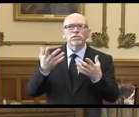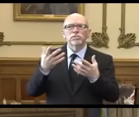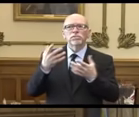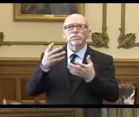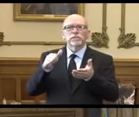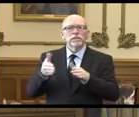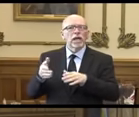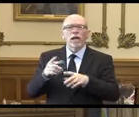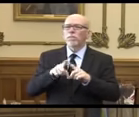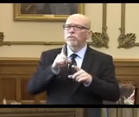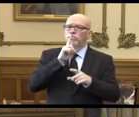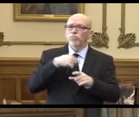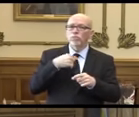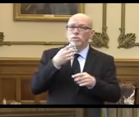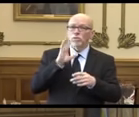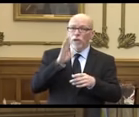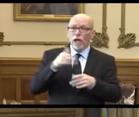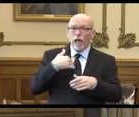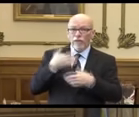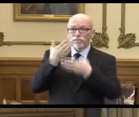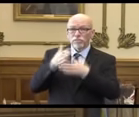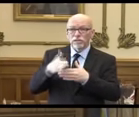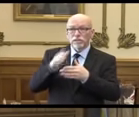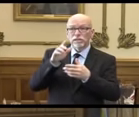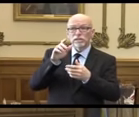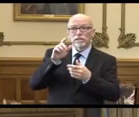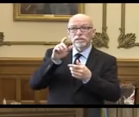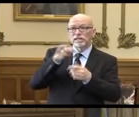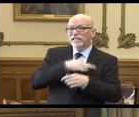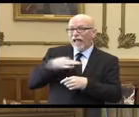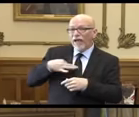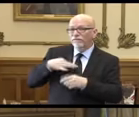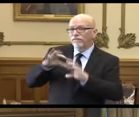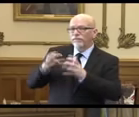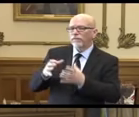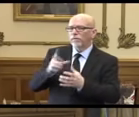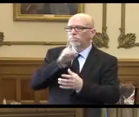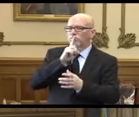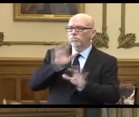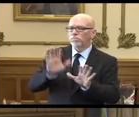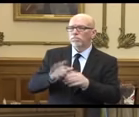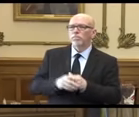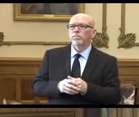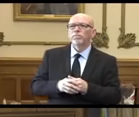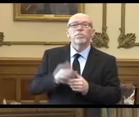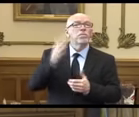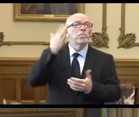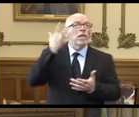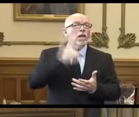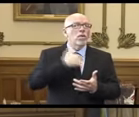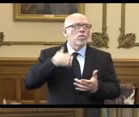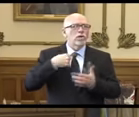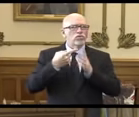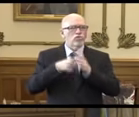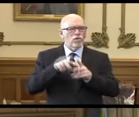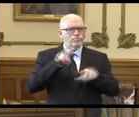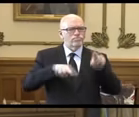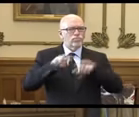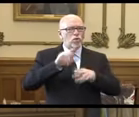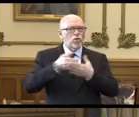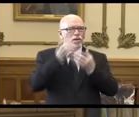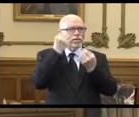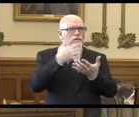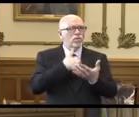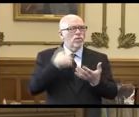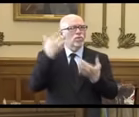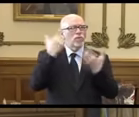not at this time providing a separate breakdown for staff. That's because as we began reviewing the data, we realized that